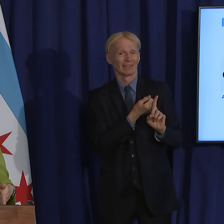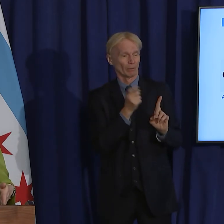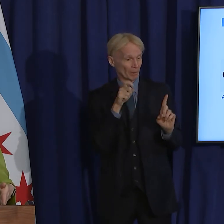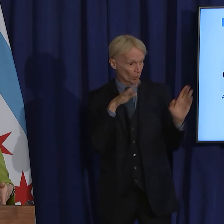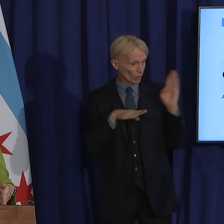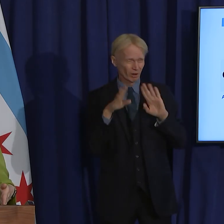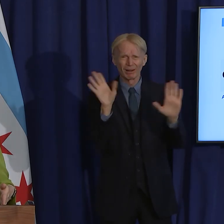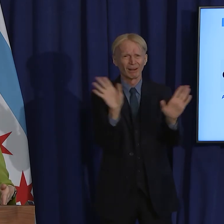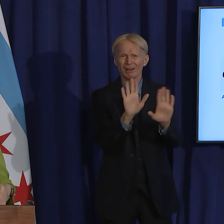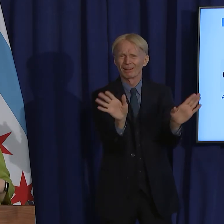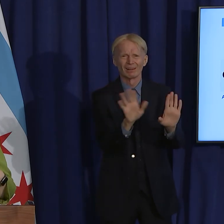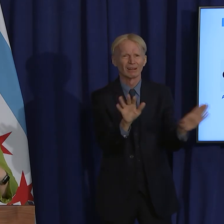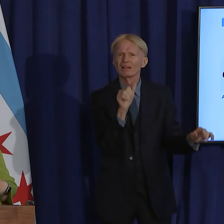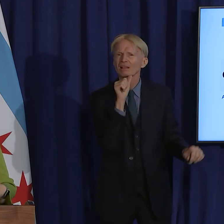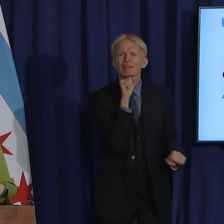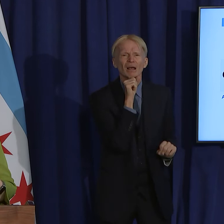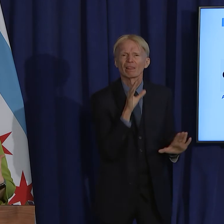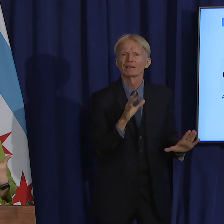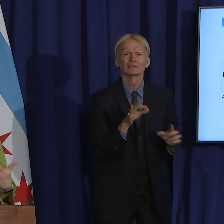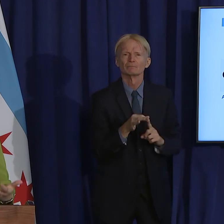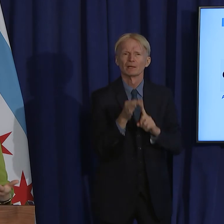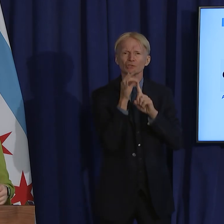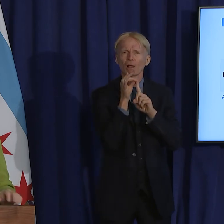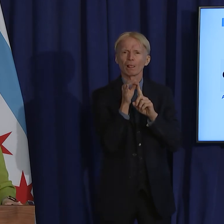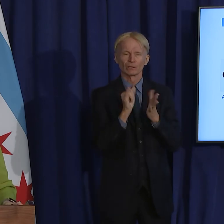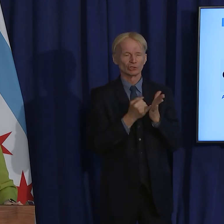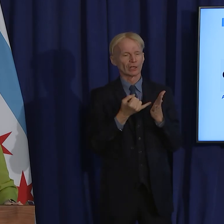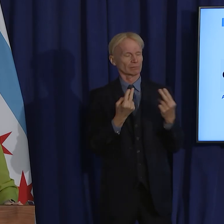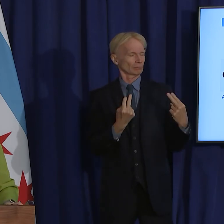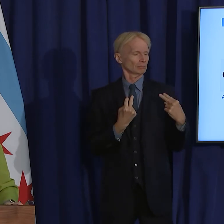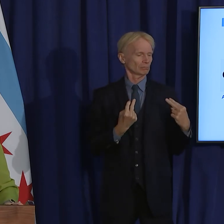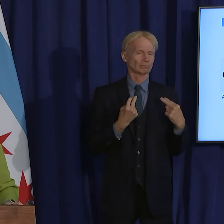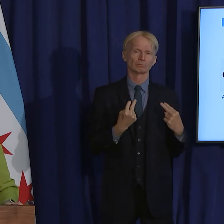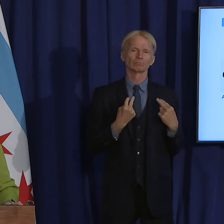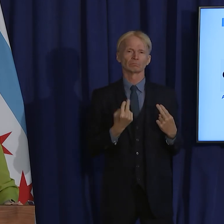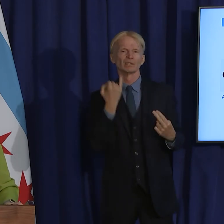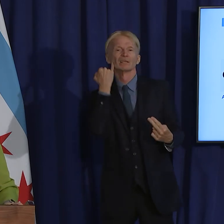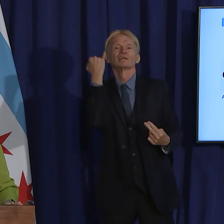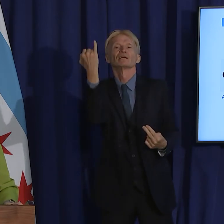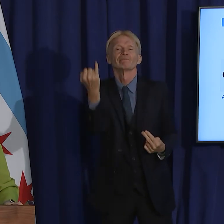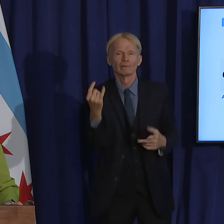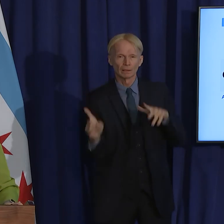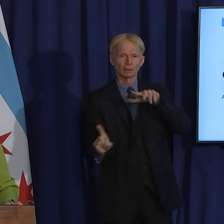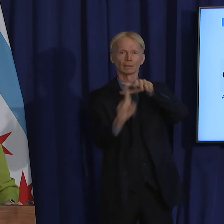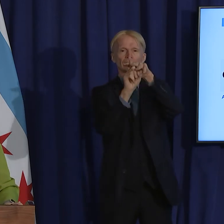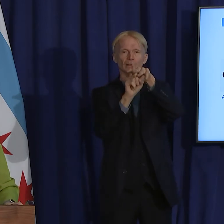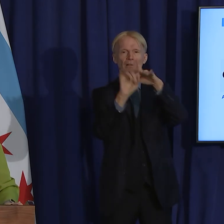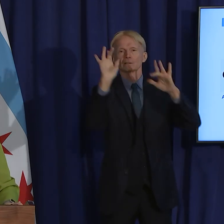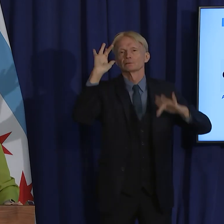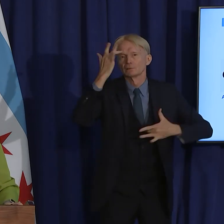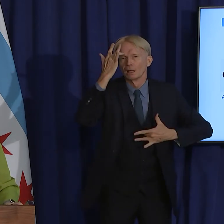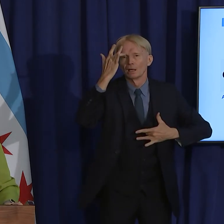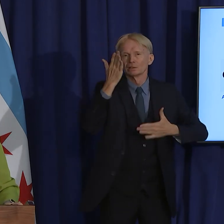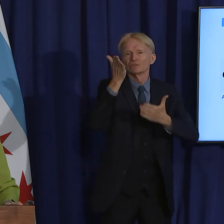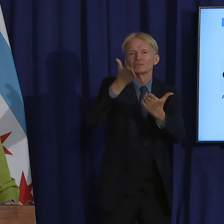do differently at this point, except to monitor in case they were to have these significant side effects. Again, with fewer